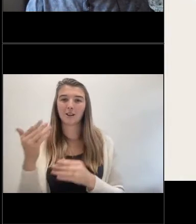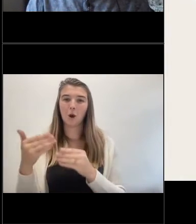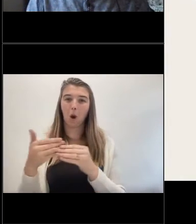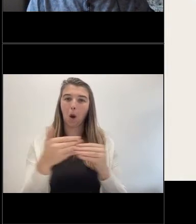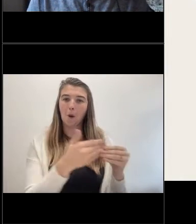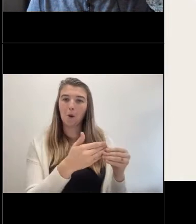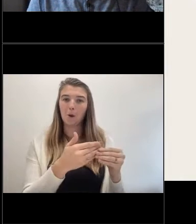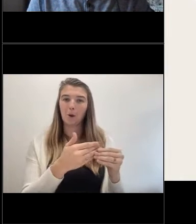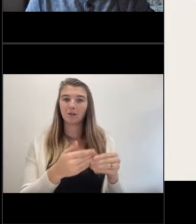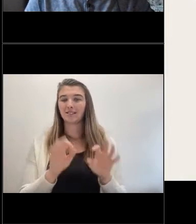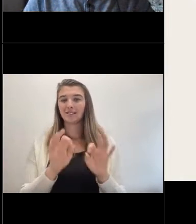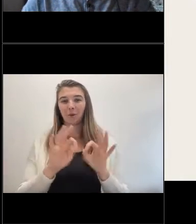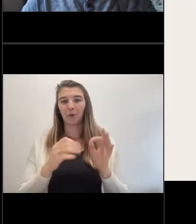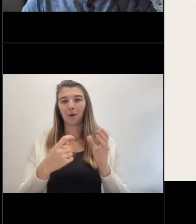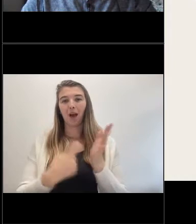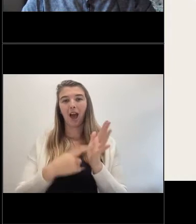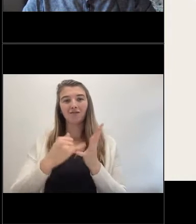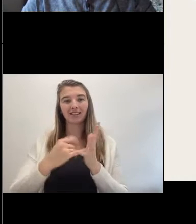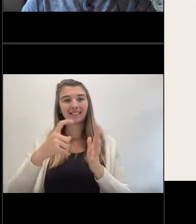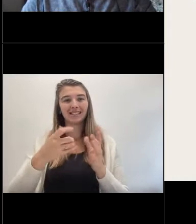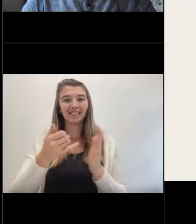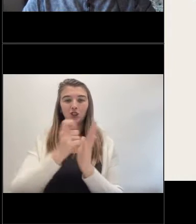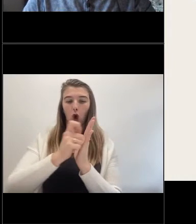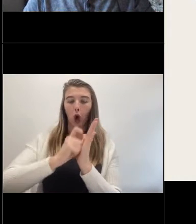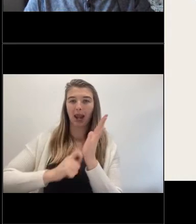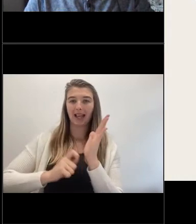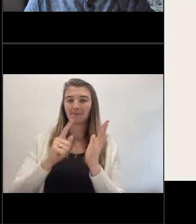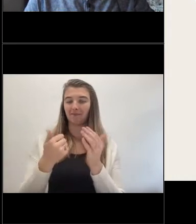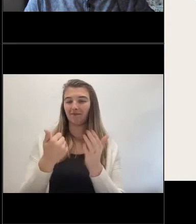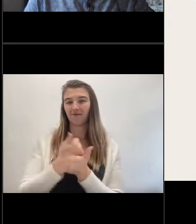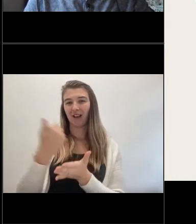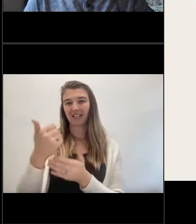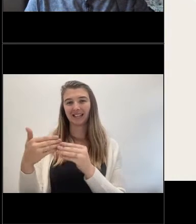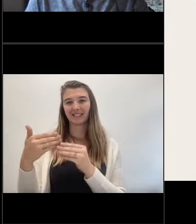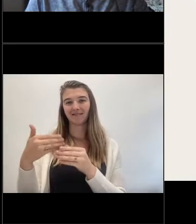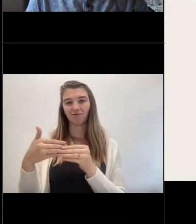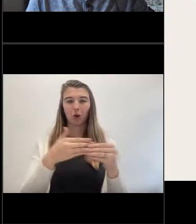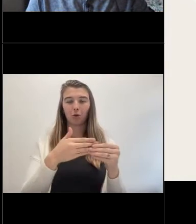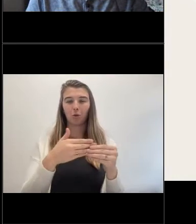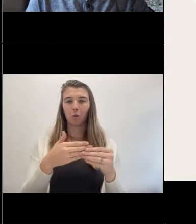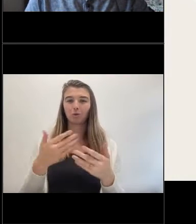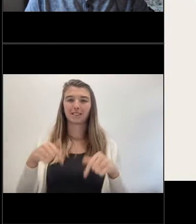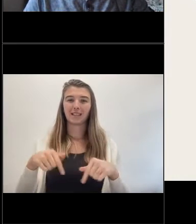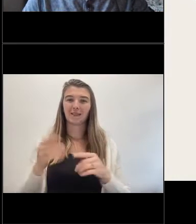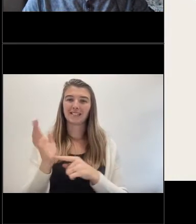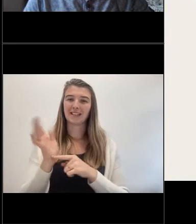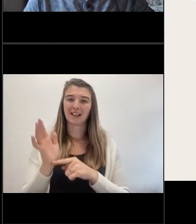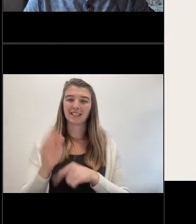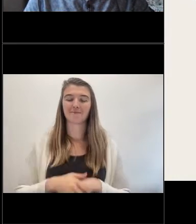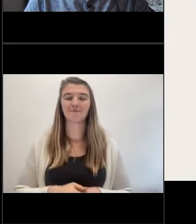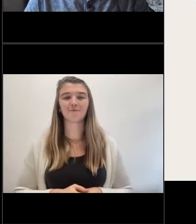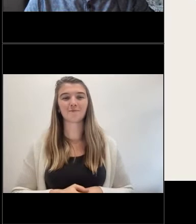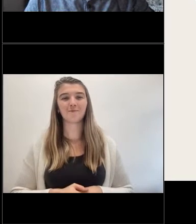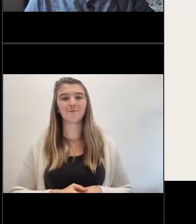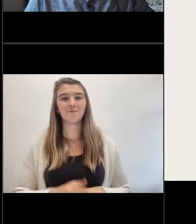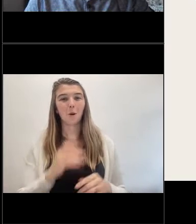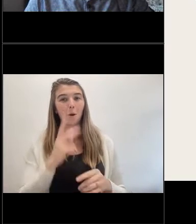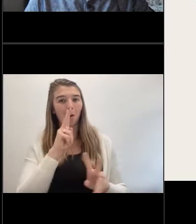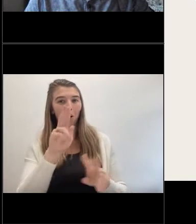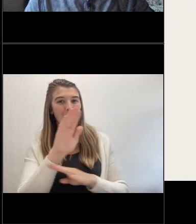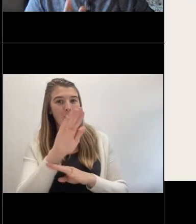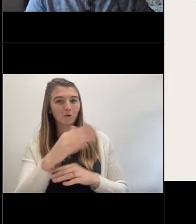RSC's journalists, but still does an absolutely fantastic job of hosting and moderating this sort of event. So thank you, Kathy. Look forward to the next one in a few